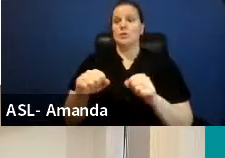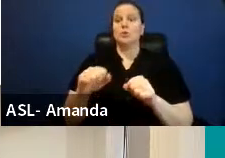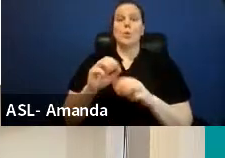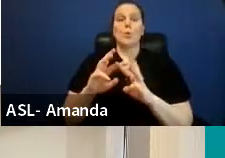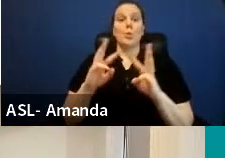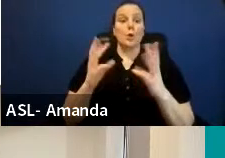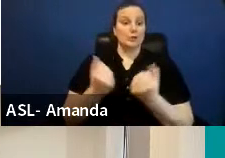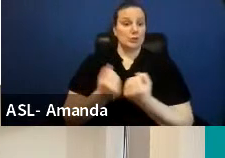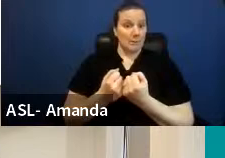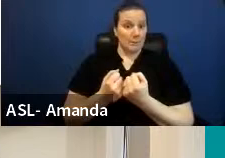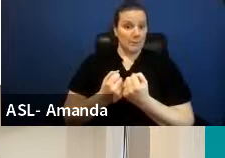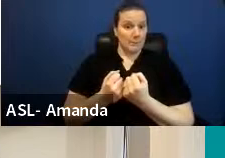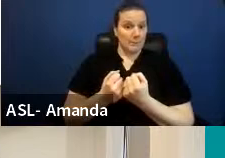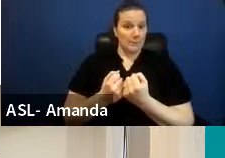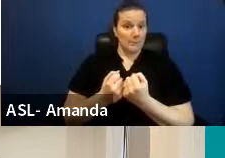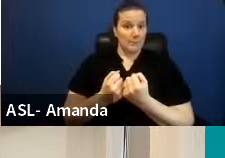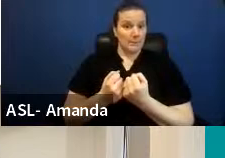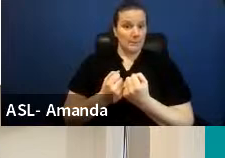workshops on